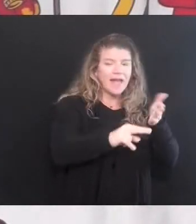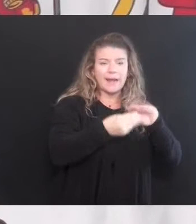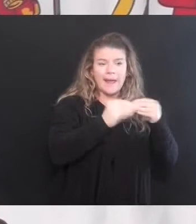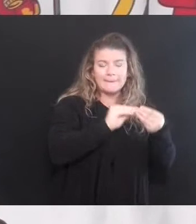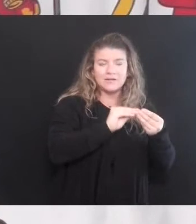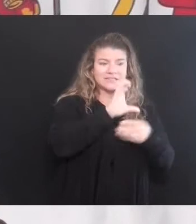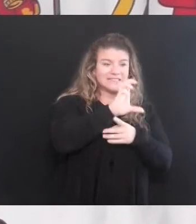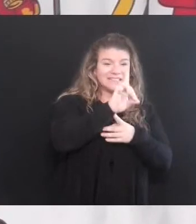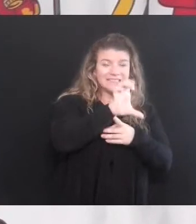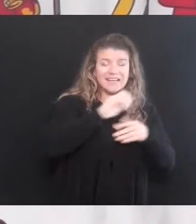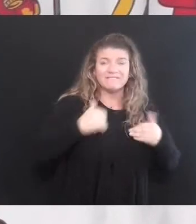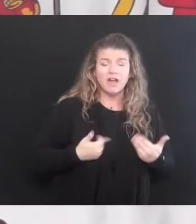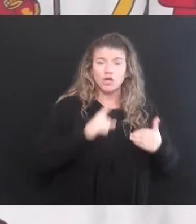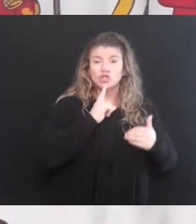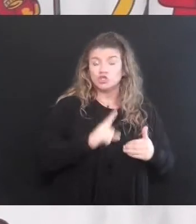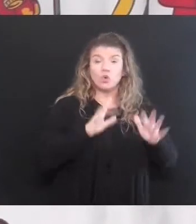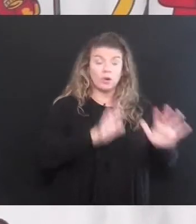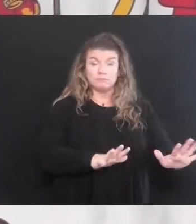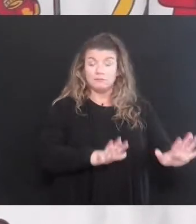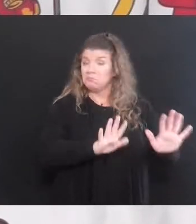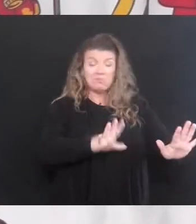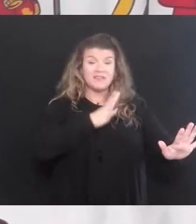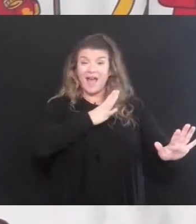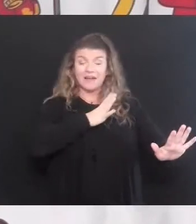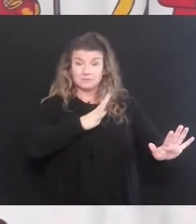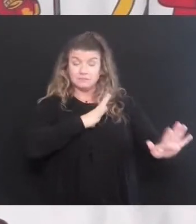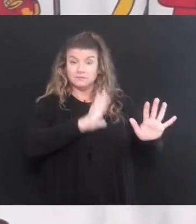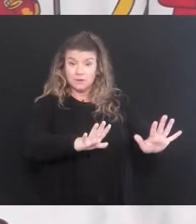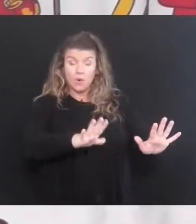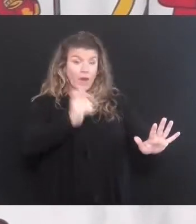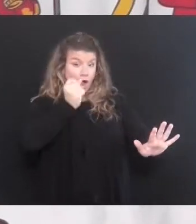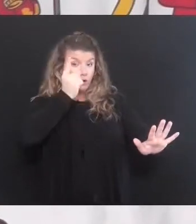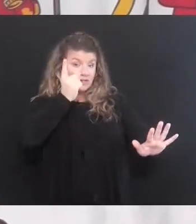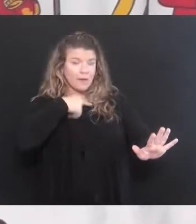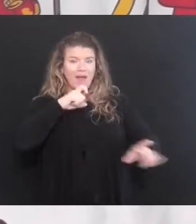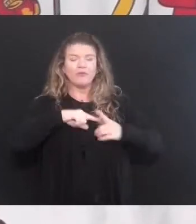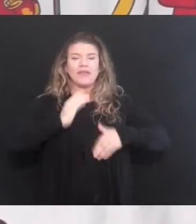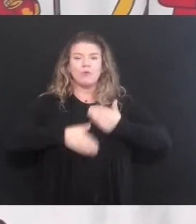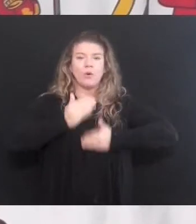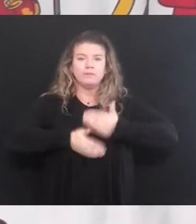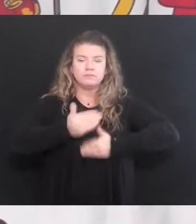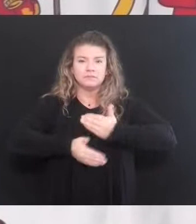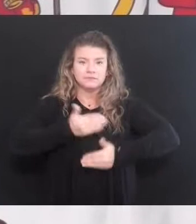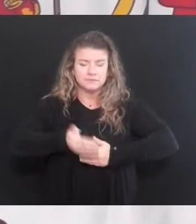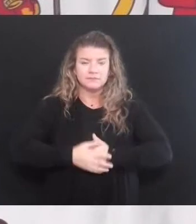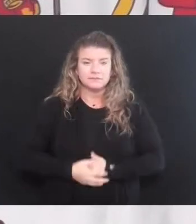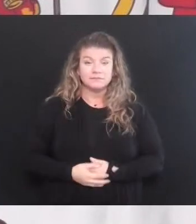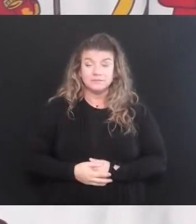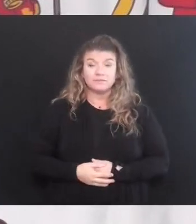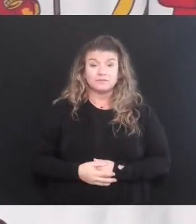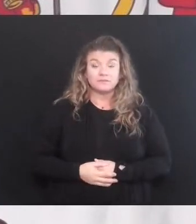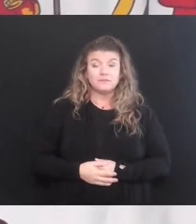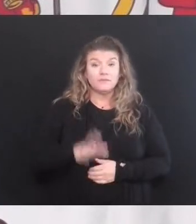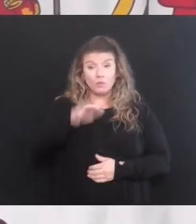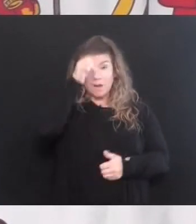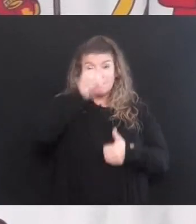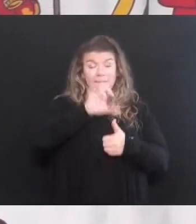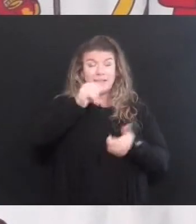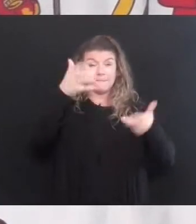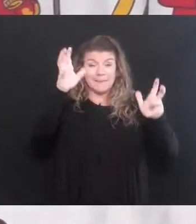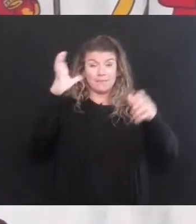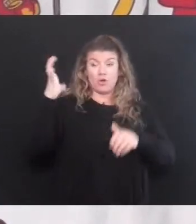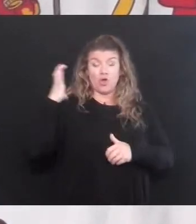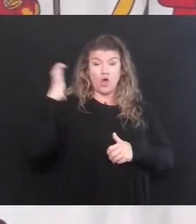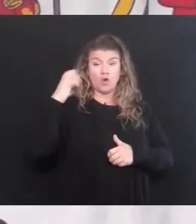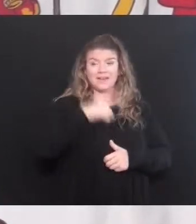is at fault and everything. So what? So what? You just got to keep digging. You know, remember that basketball coach that said,